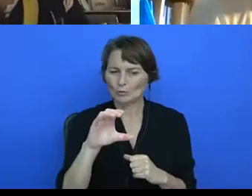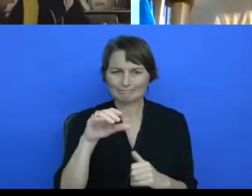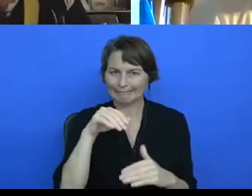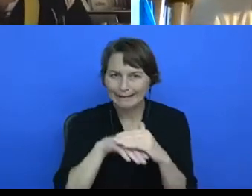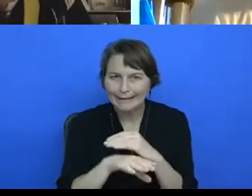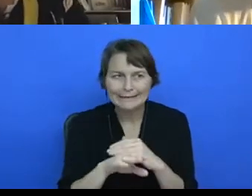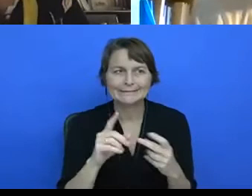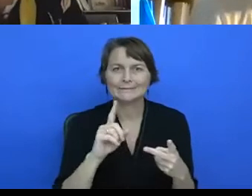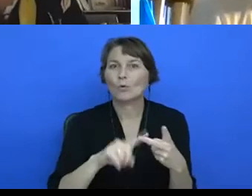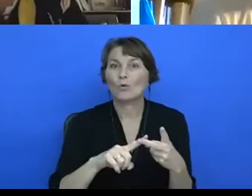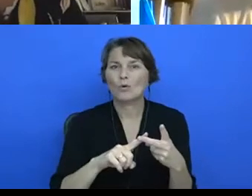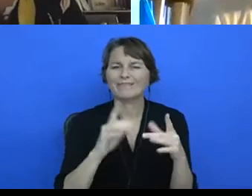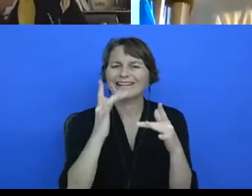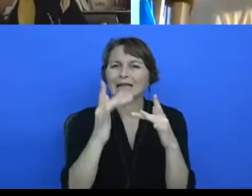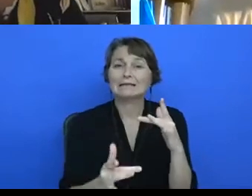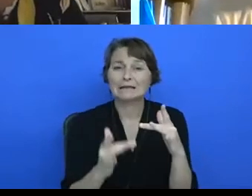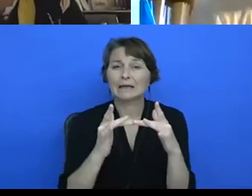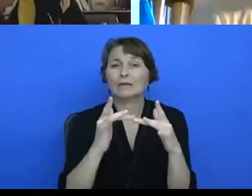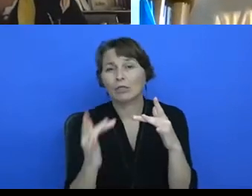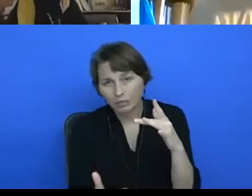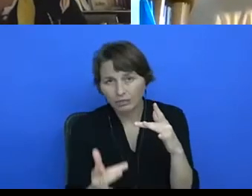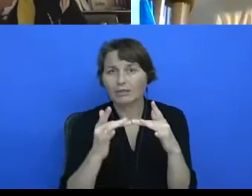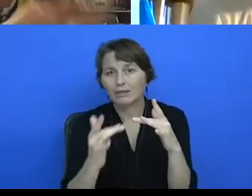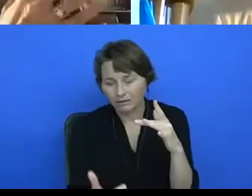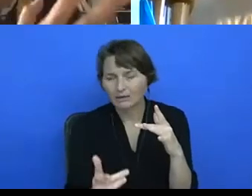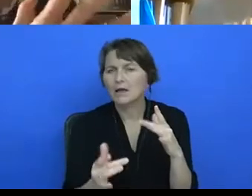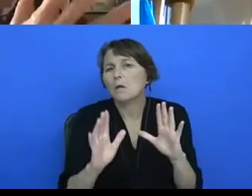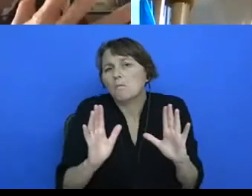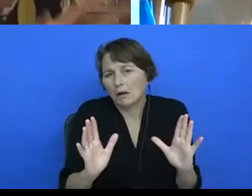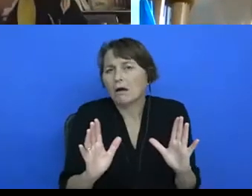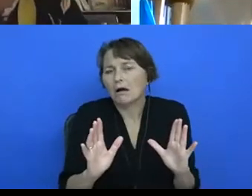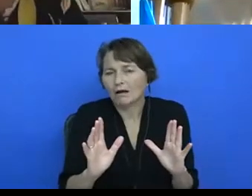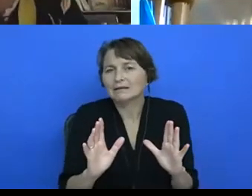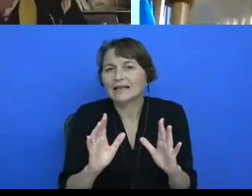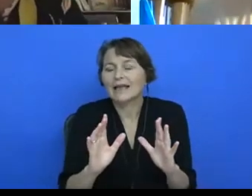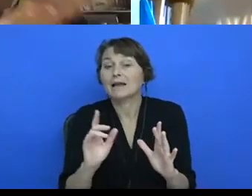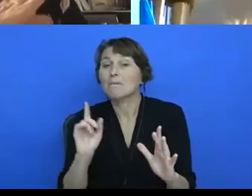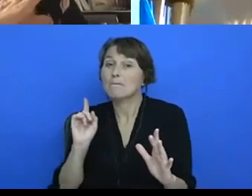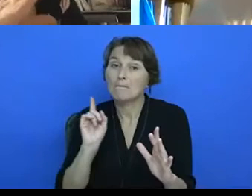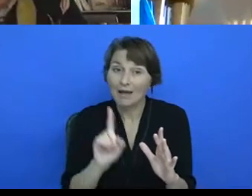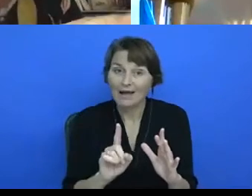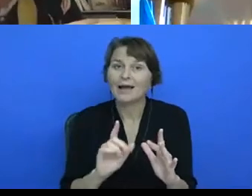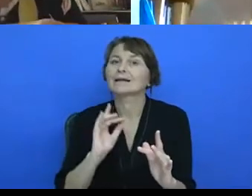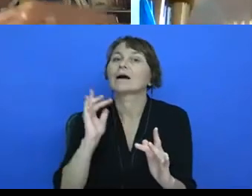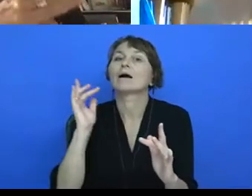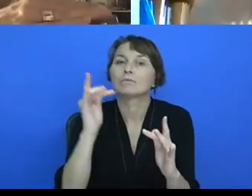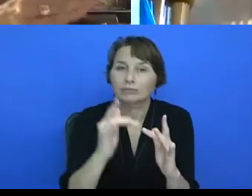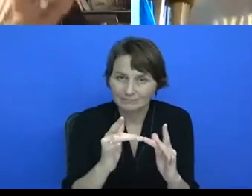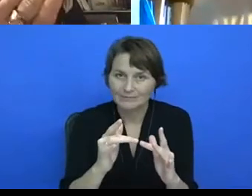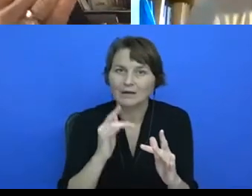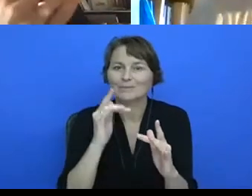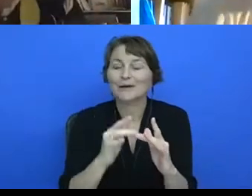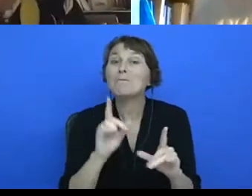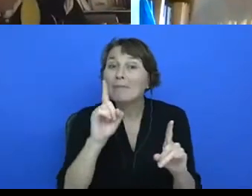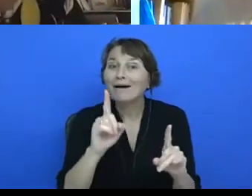but then you just log back on, and I could feel on the second day we were just more relaxed, and we thought, well,